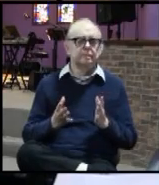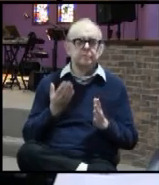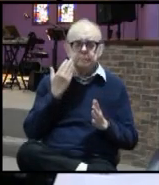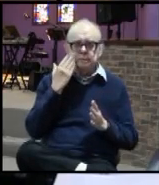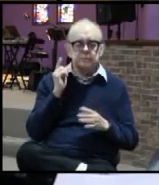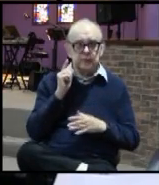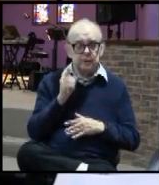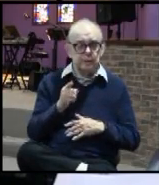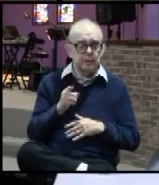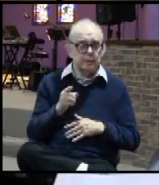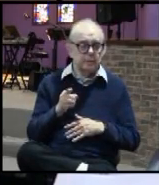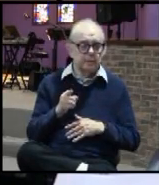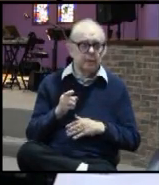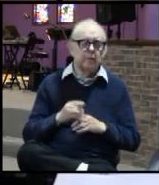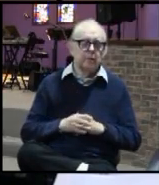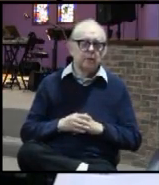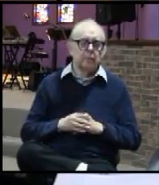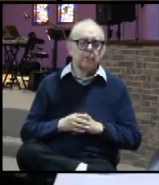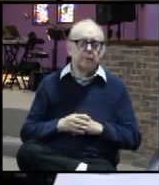you or them.